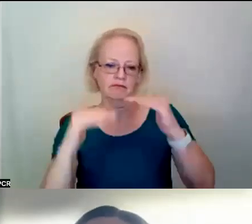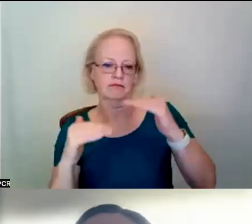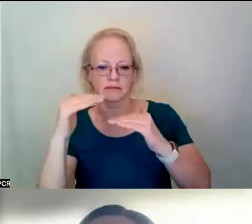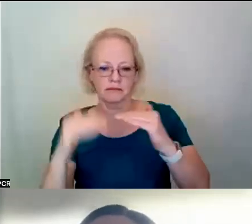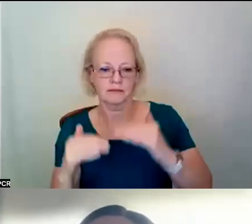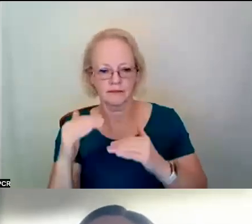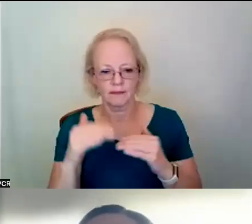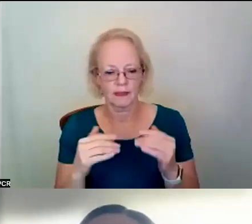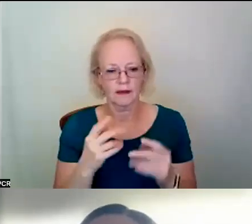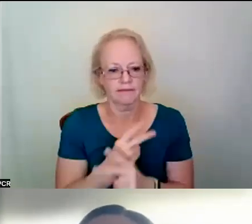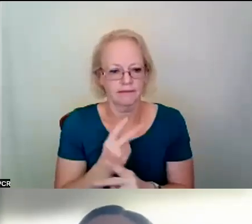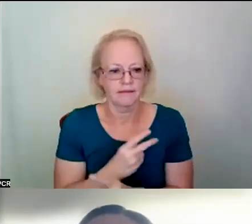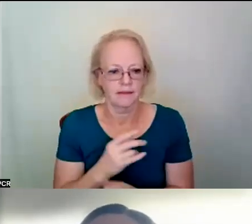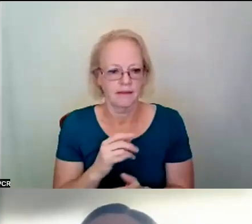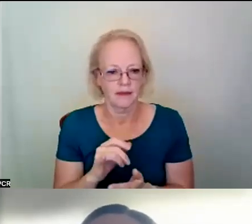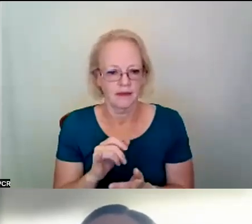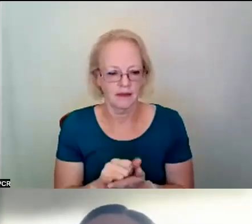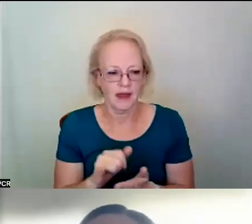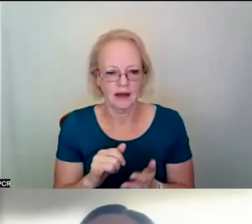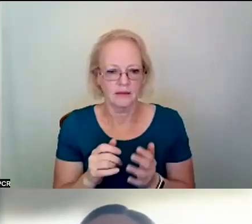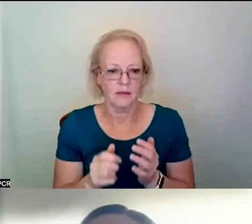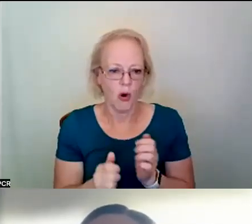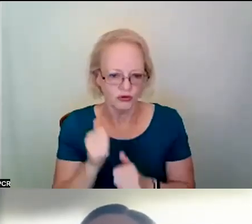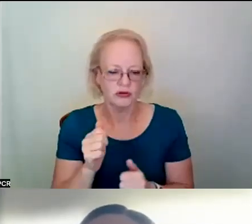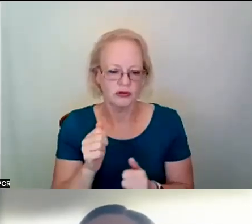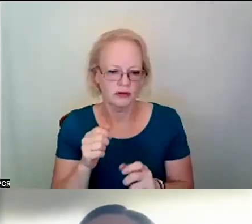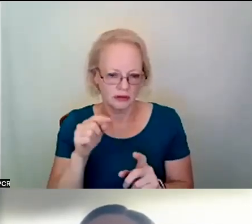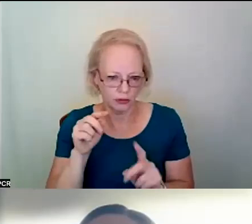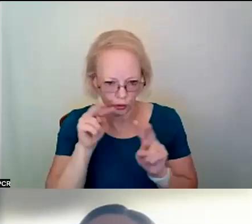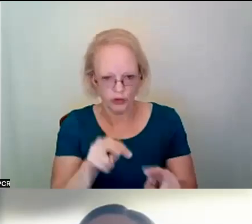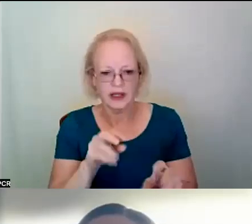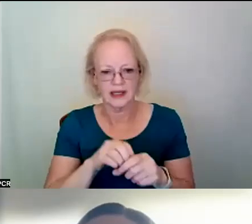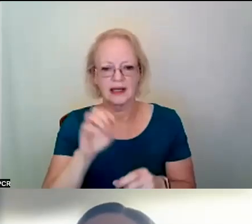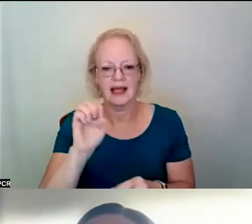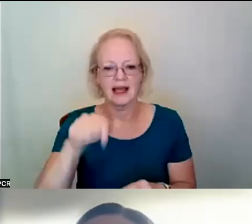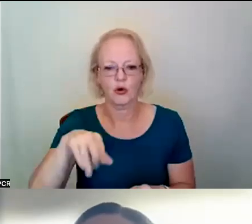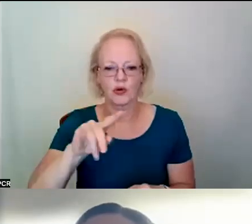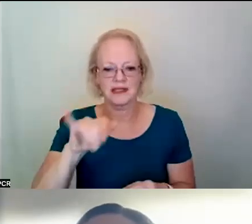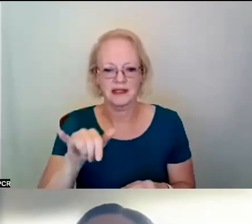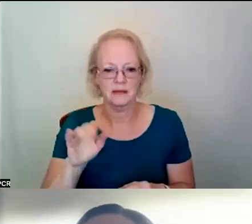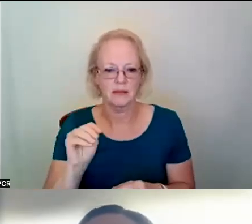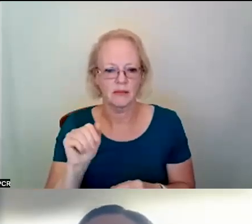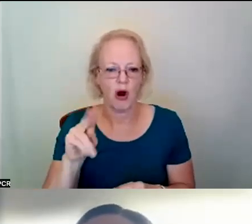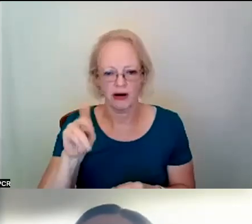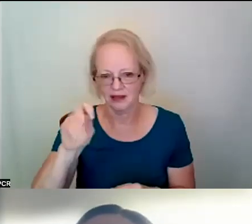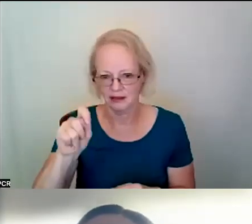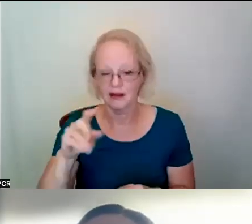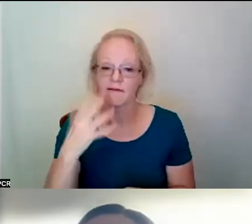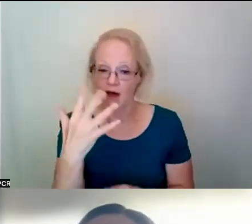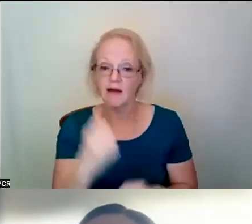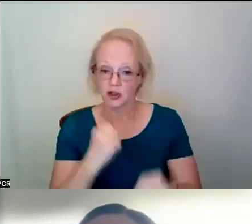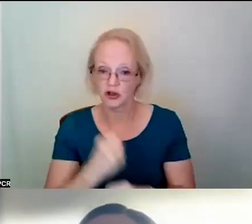of the market, of the equity markets in particular. And you know, the 5-year averaging helps.